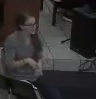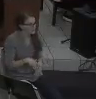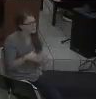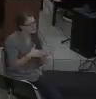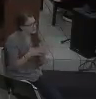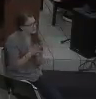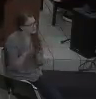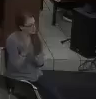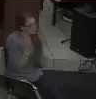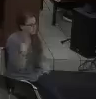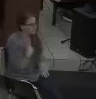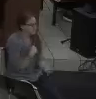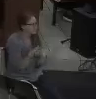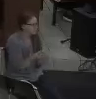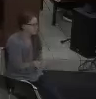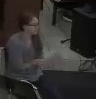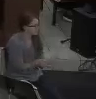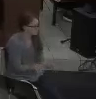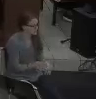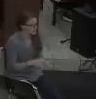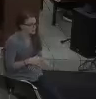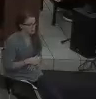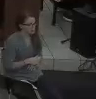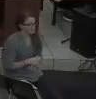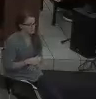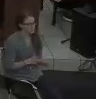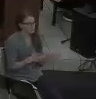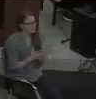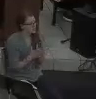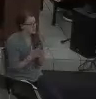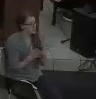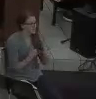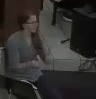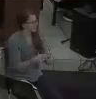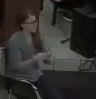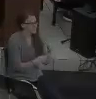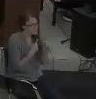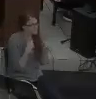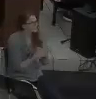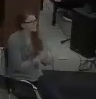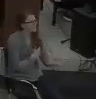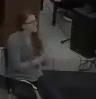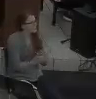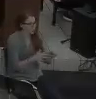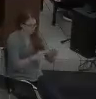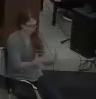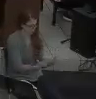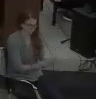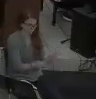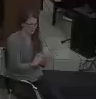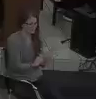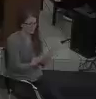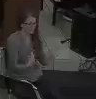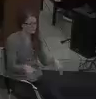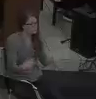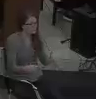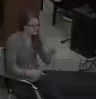a word. What Jesus says, first of all, is that even in an unloving world, it is